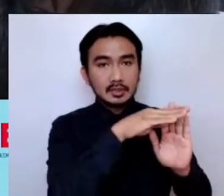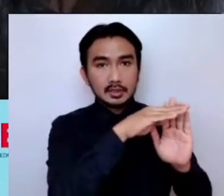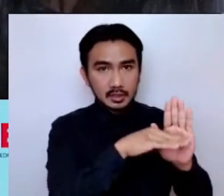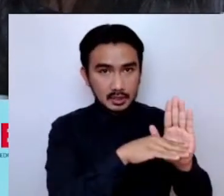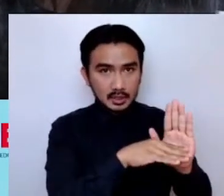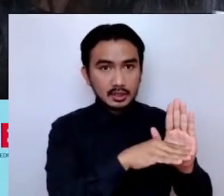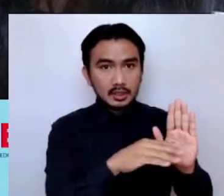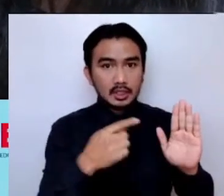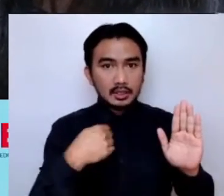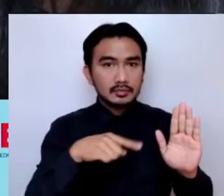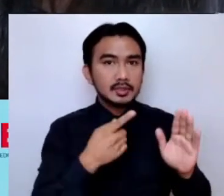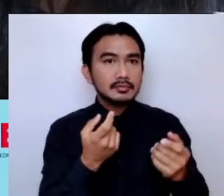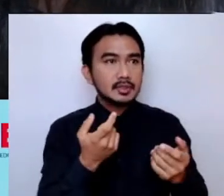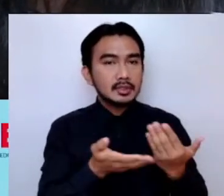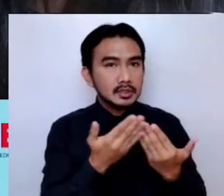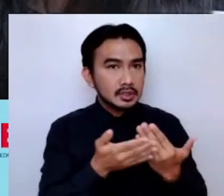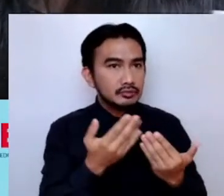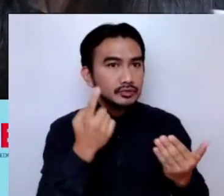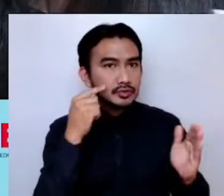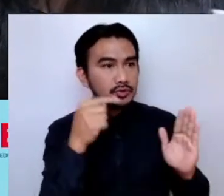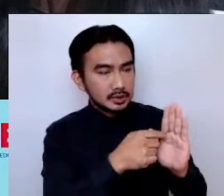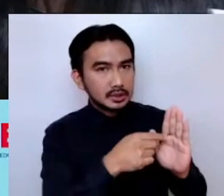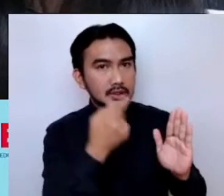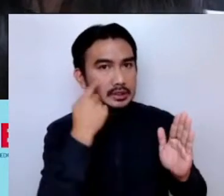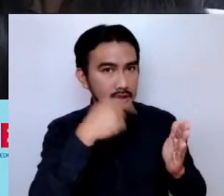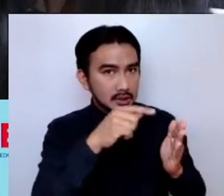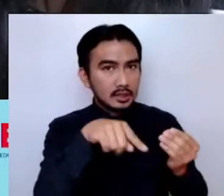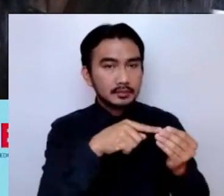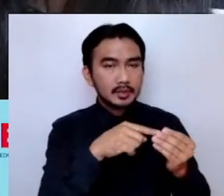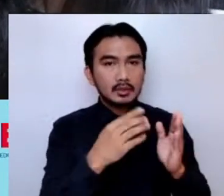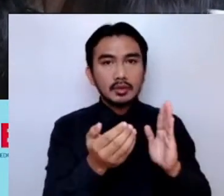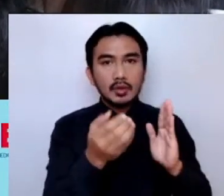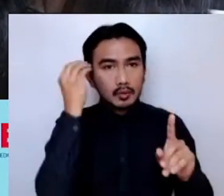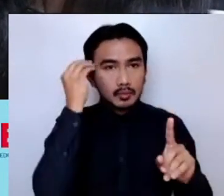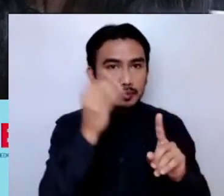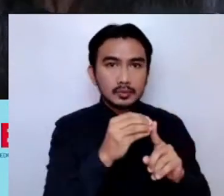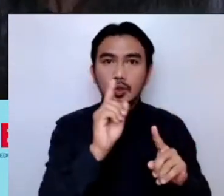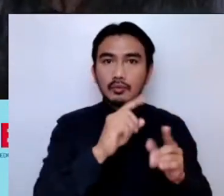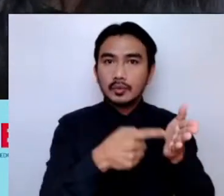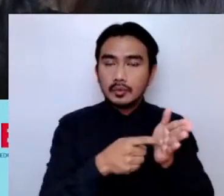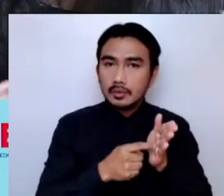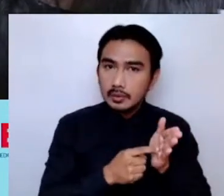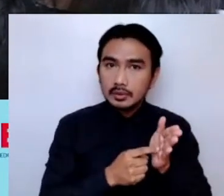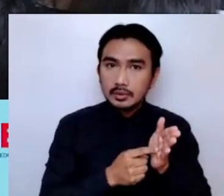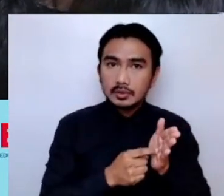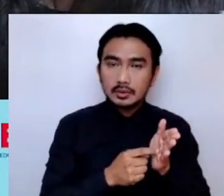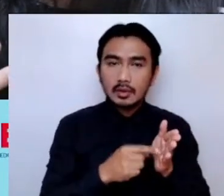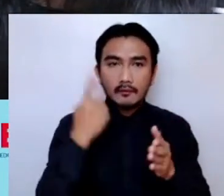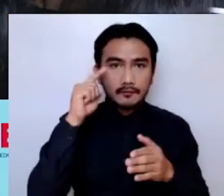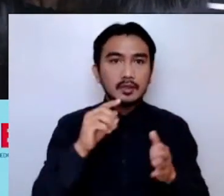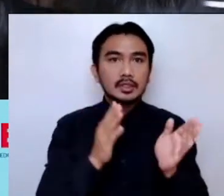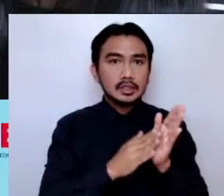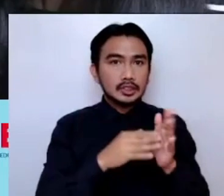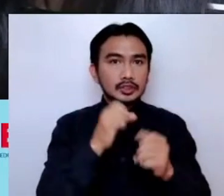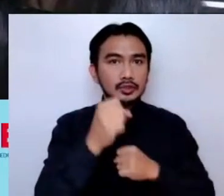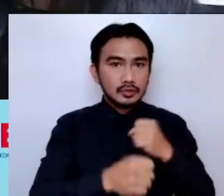out all the indicators that will be required or set for a specific school year in the next